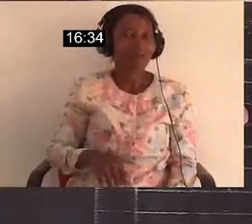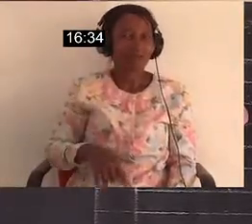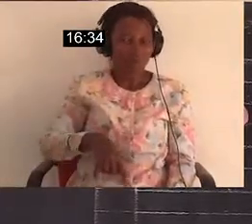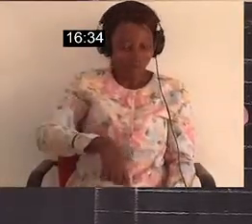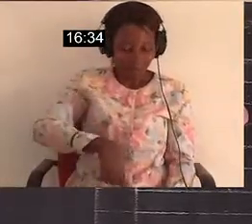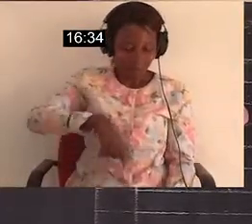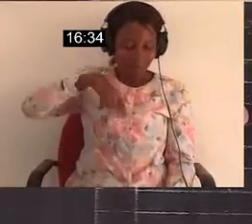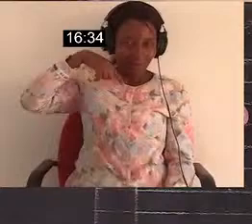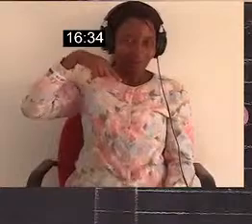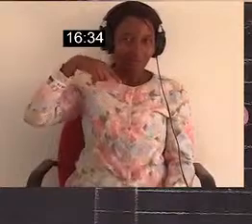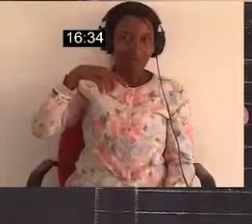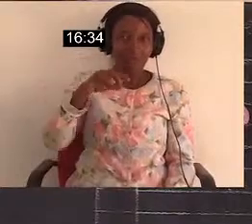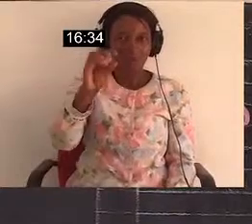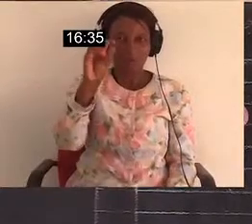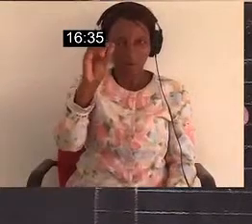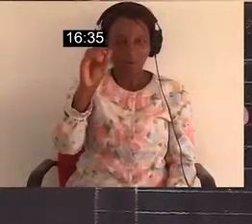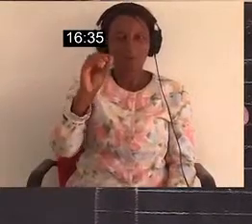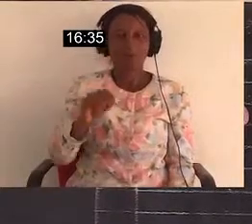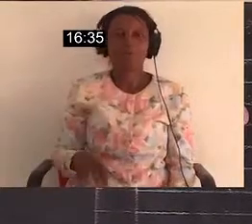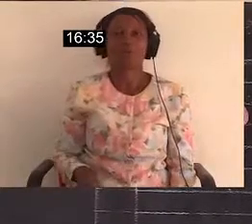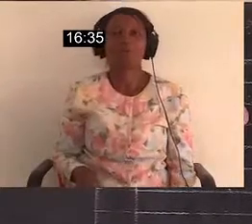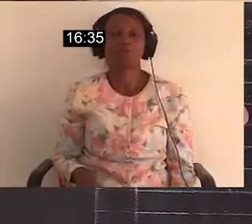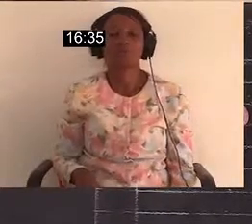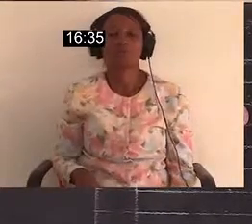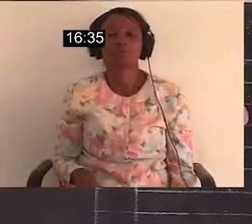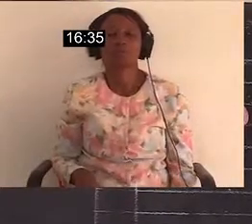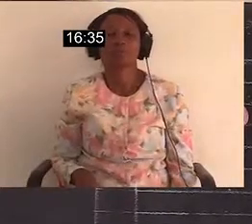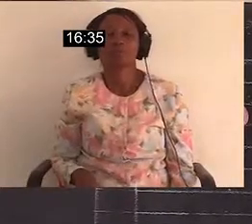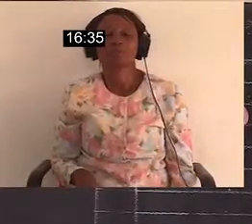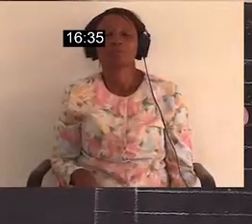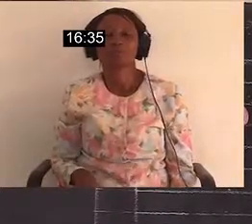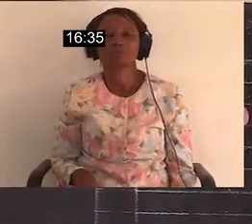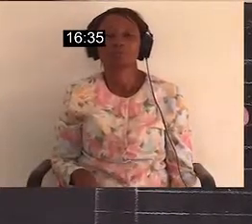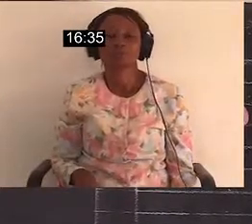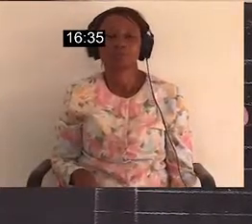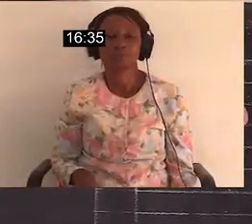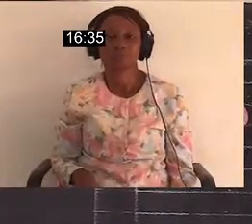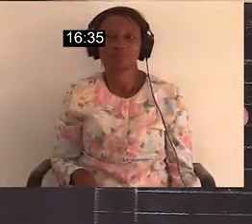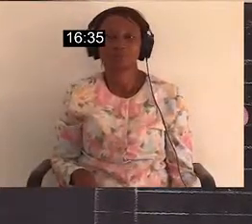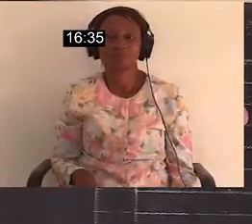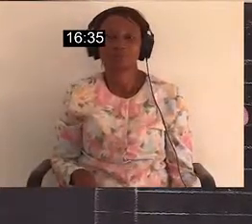Yes, we can hear O in the word on.